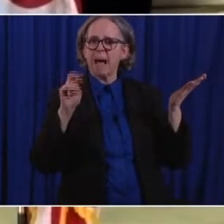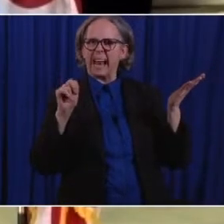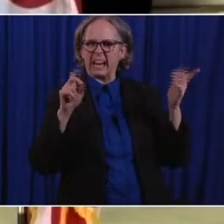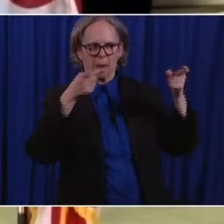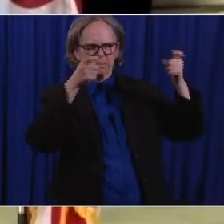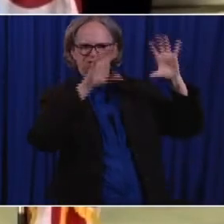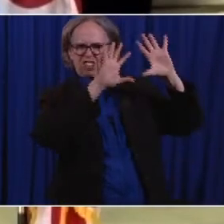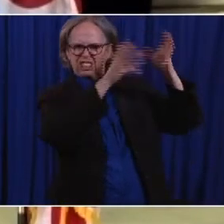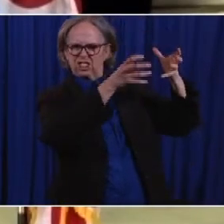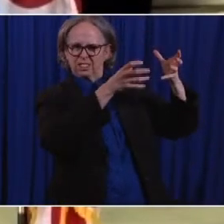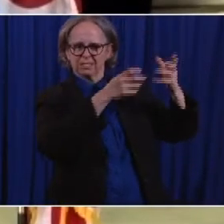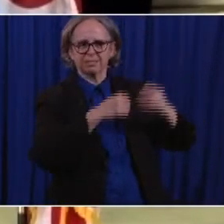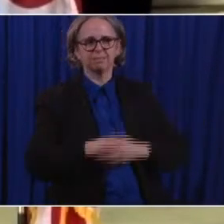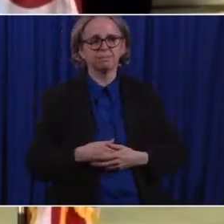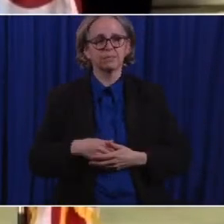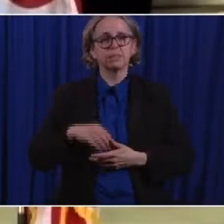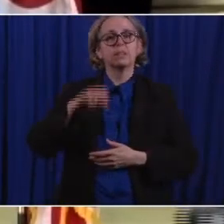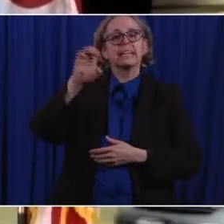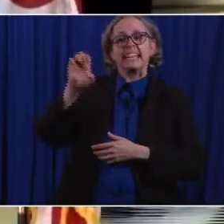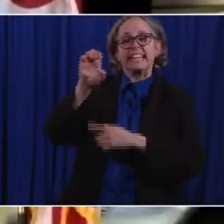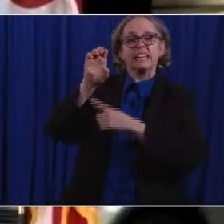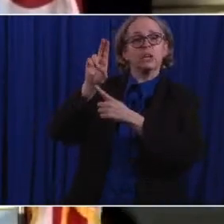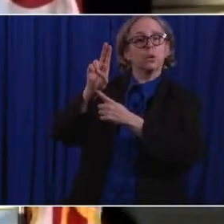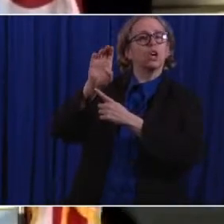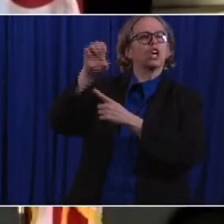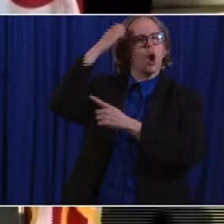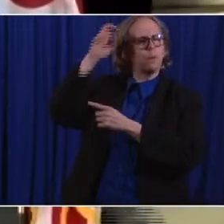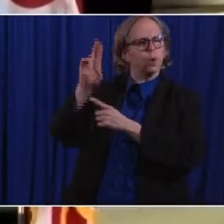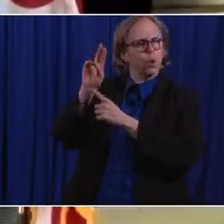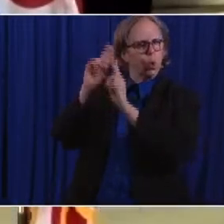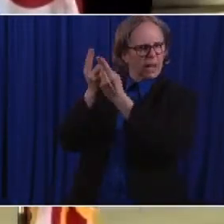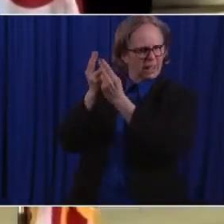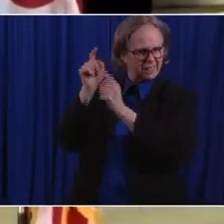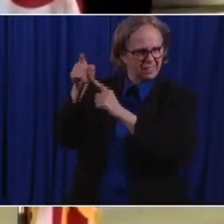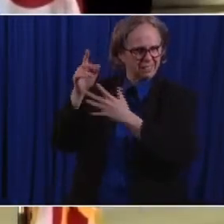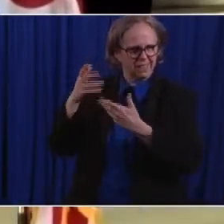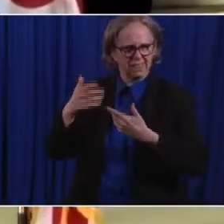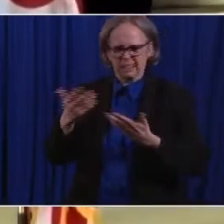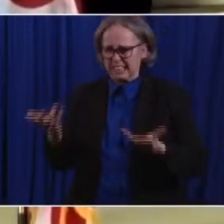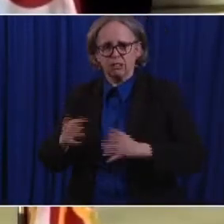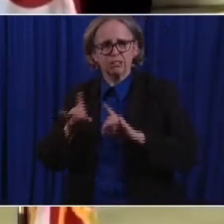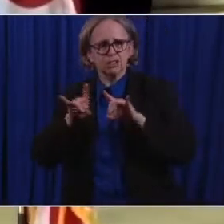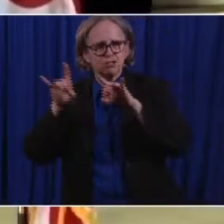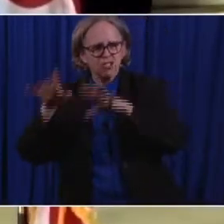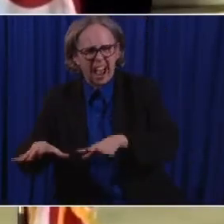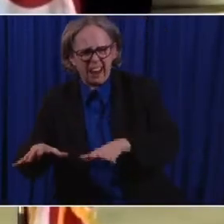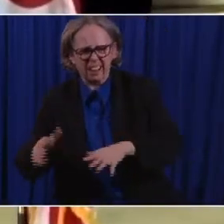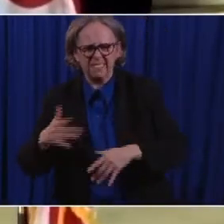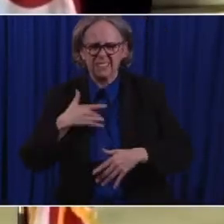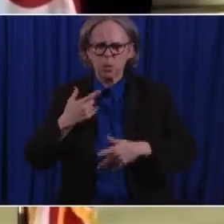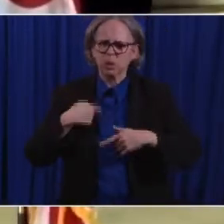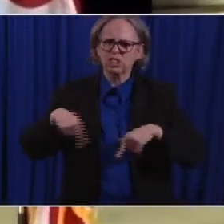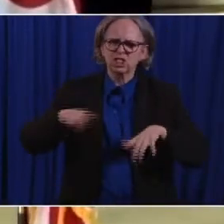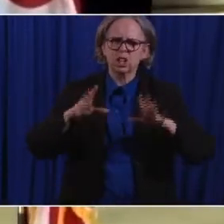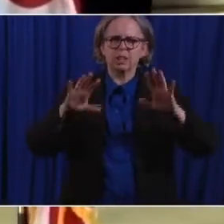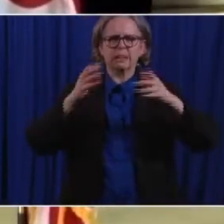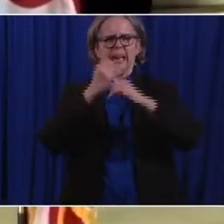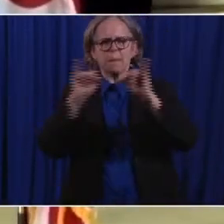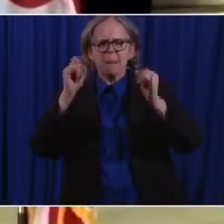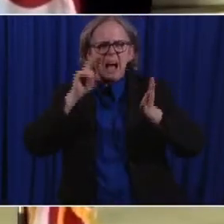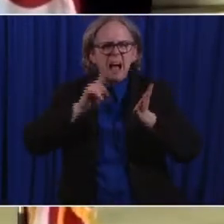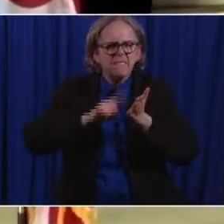the United Kingdom and Australia, who believe that there should be an independent investigation into what happened in